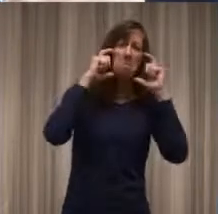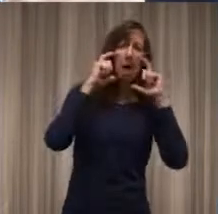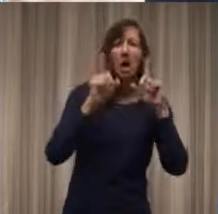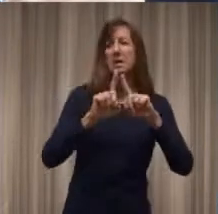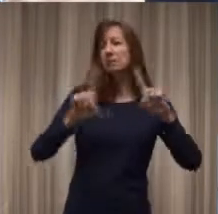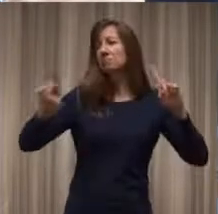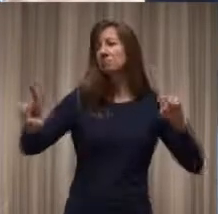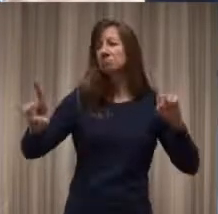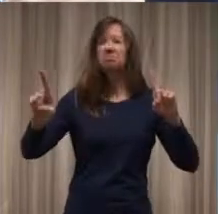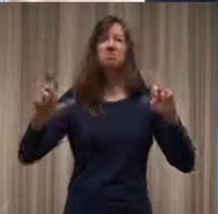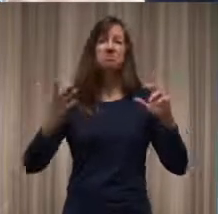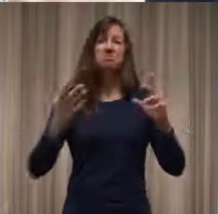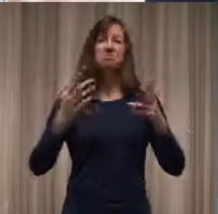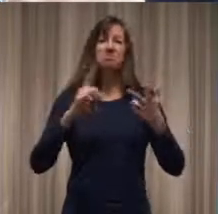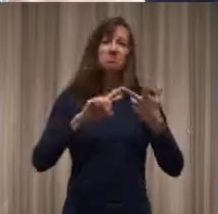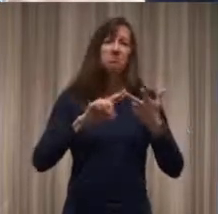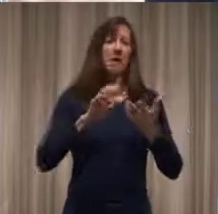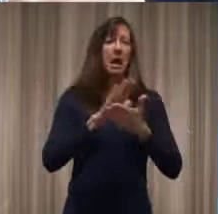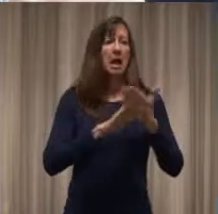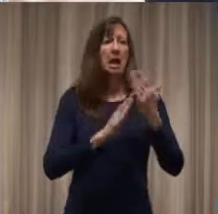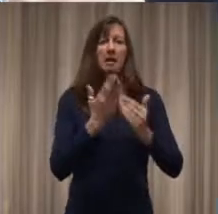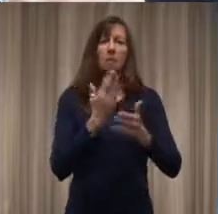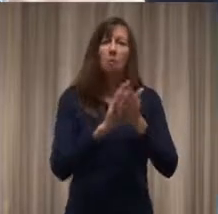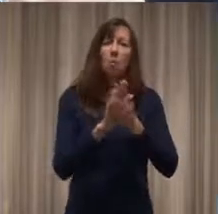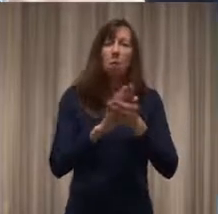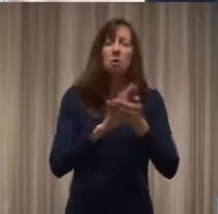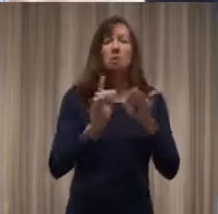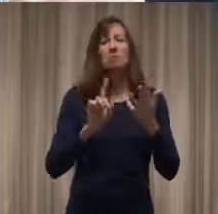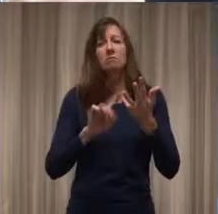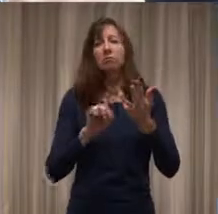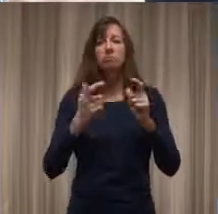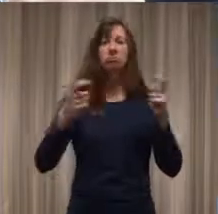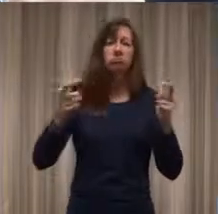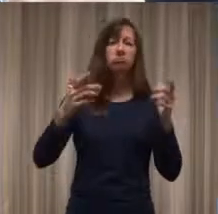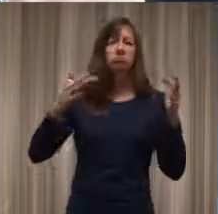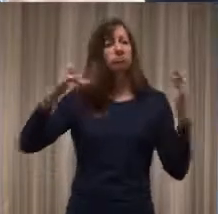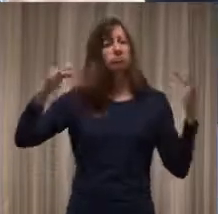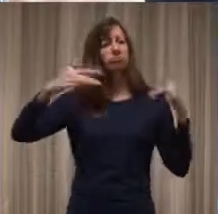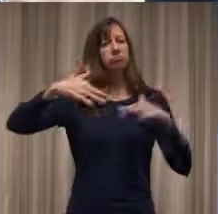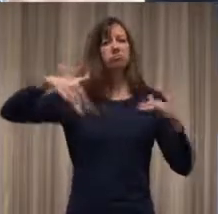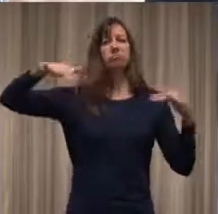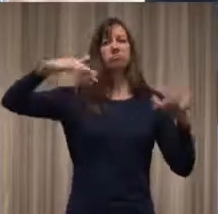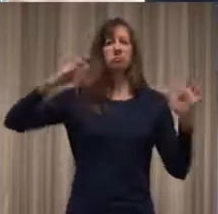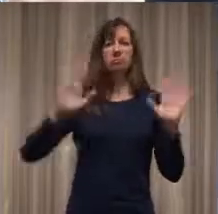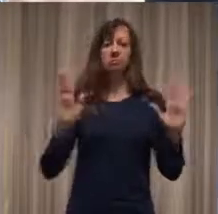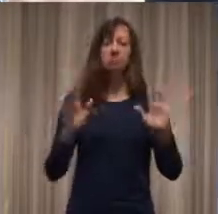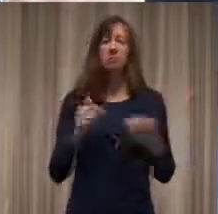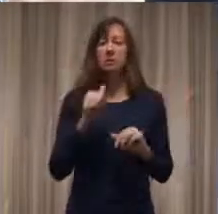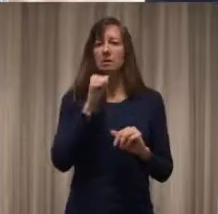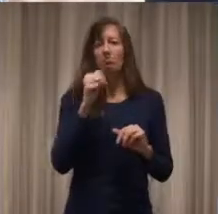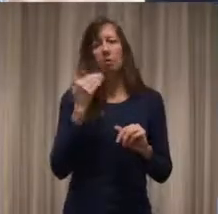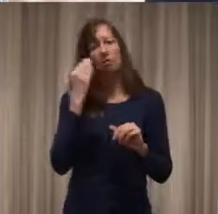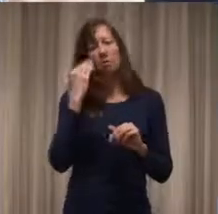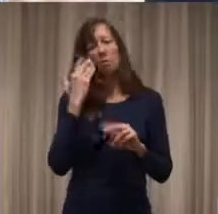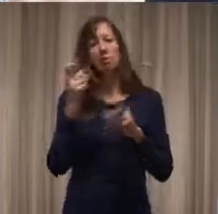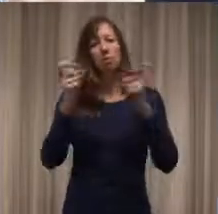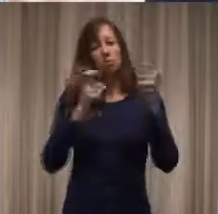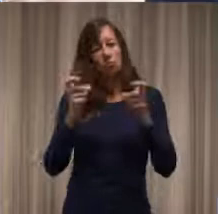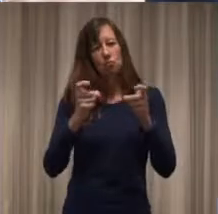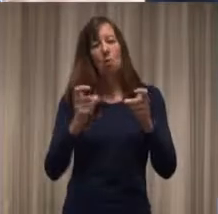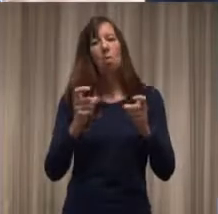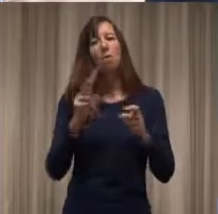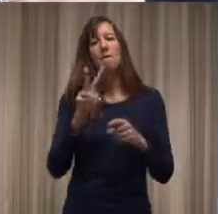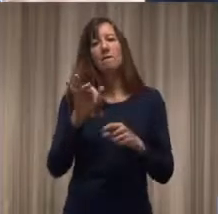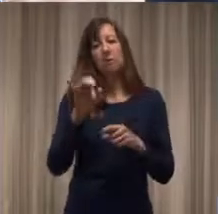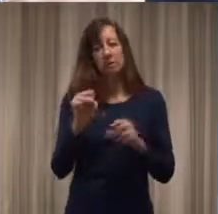right things, and we can get this back under control like we did before. The rest of the update, I'm going to talk about what's